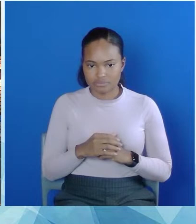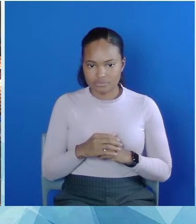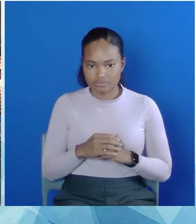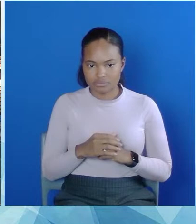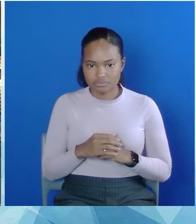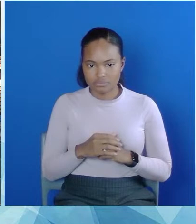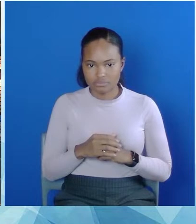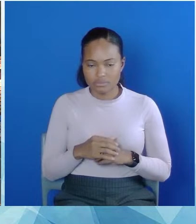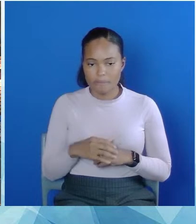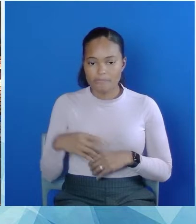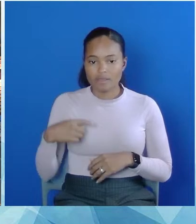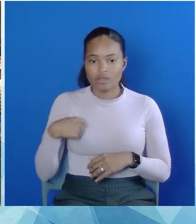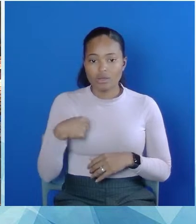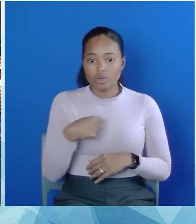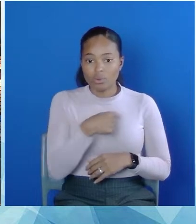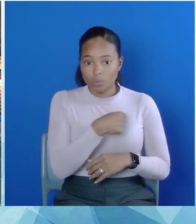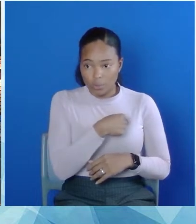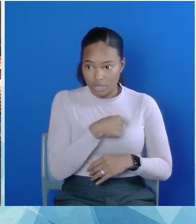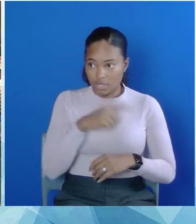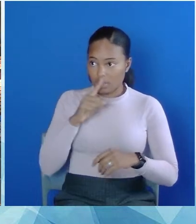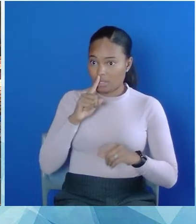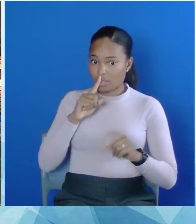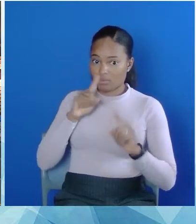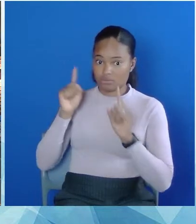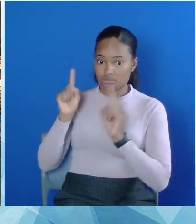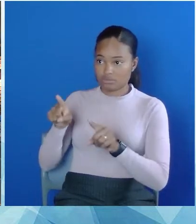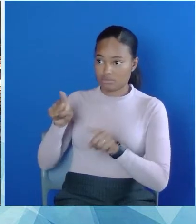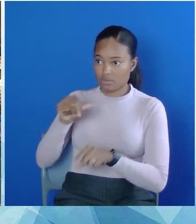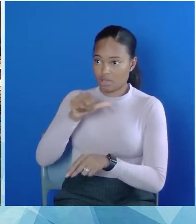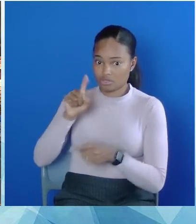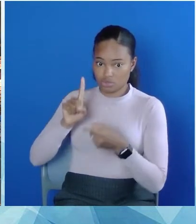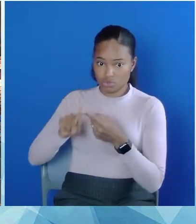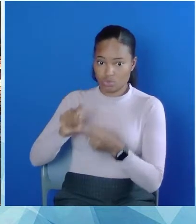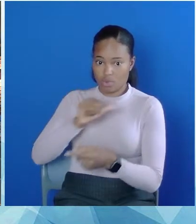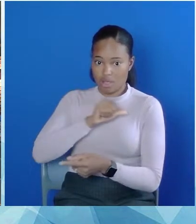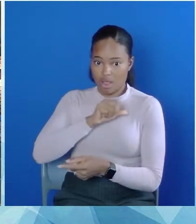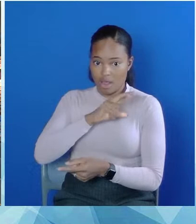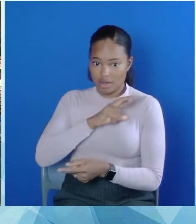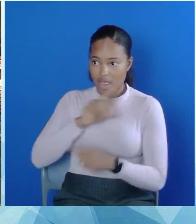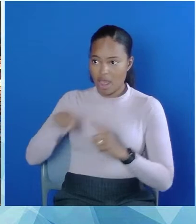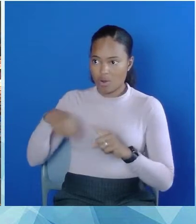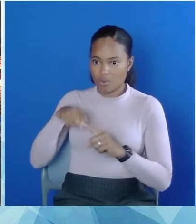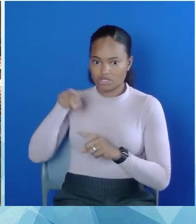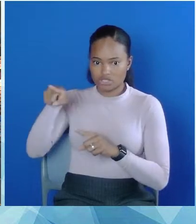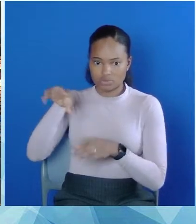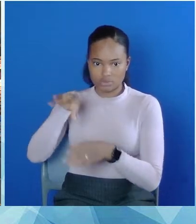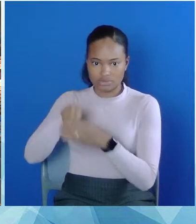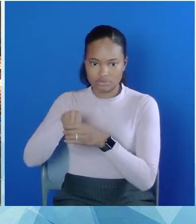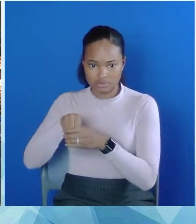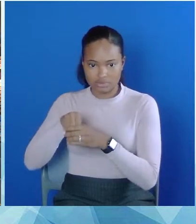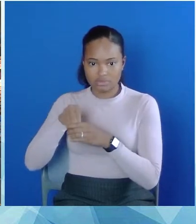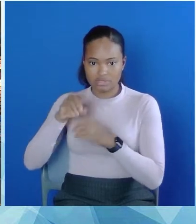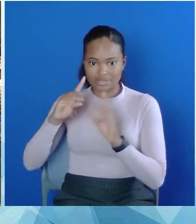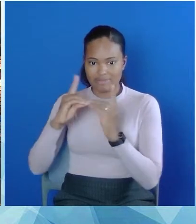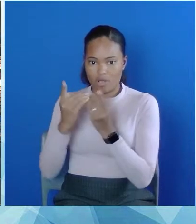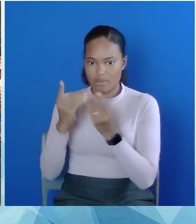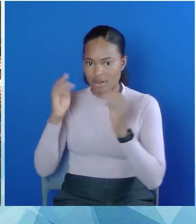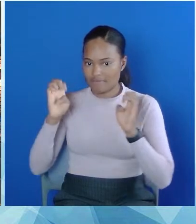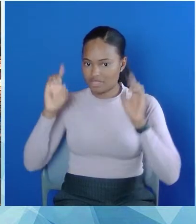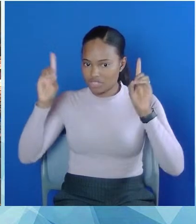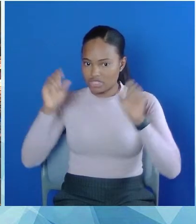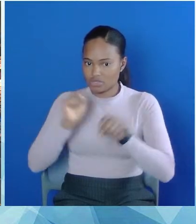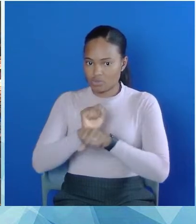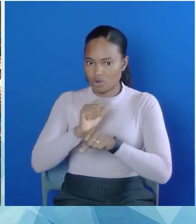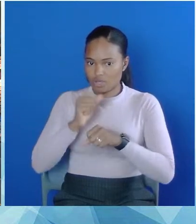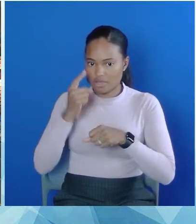We reported to Annette when she was in the Department of Education, working for the federal government. She was making